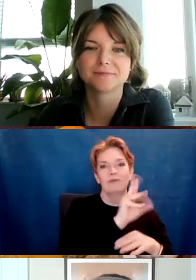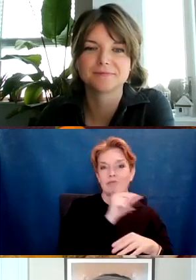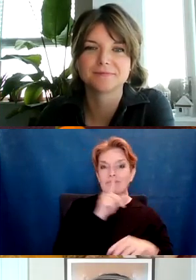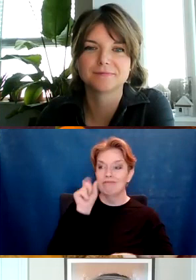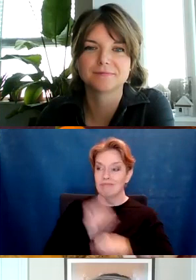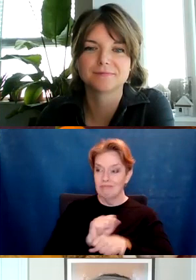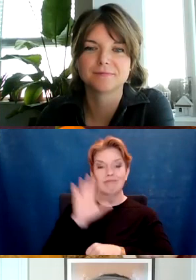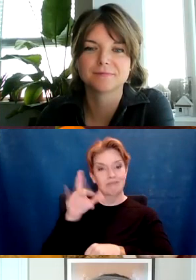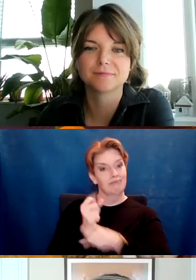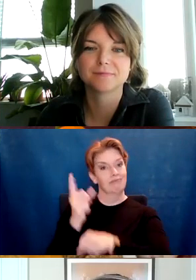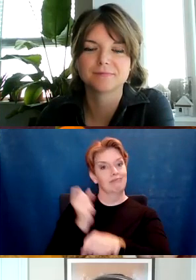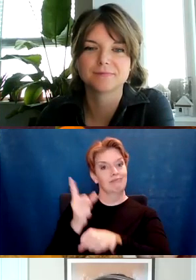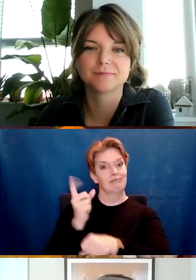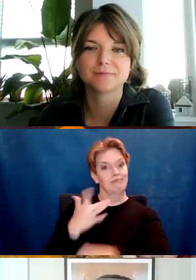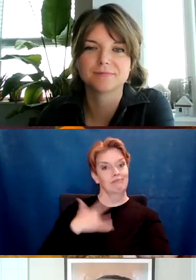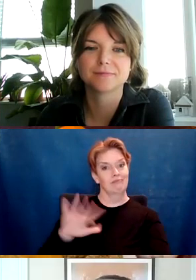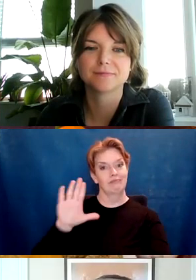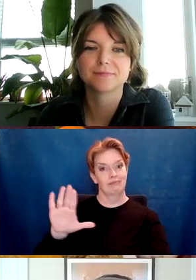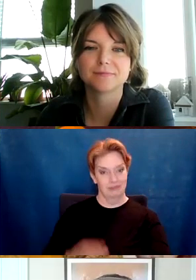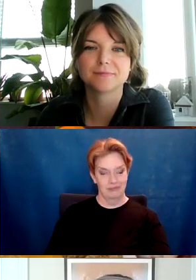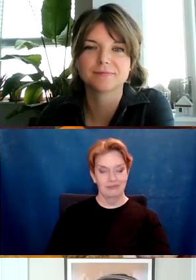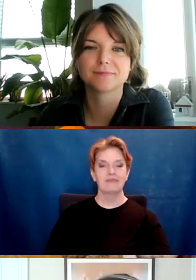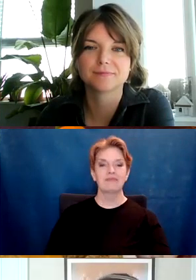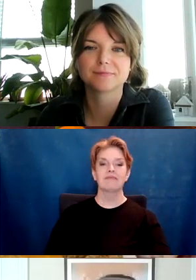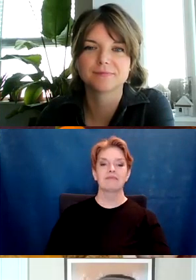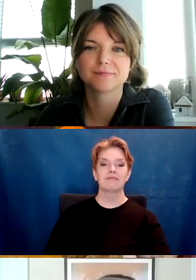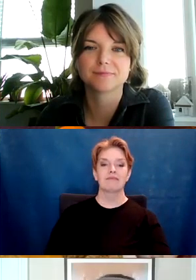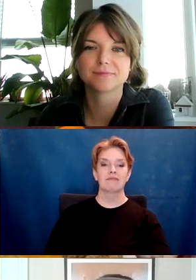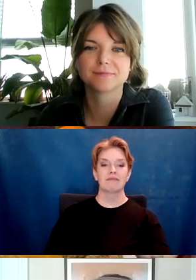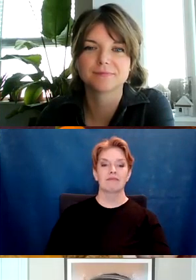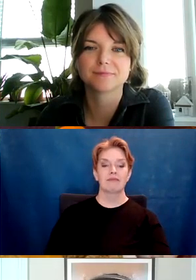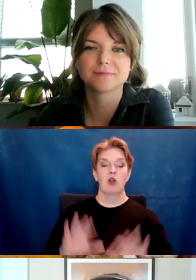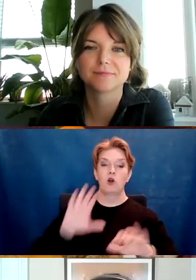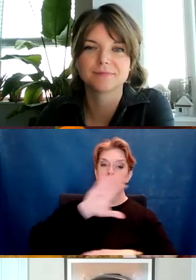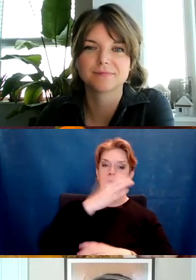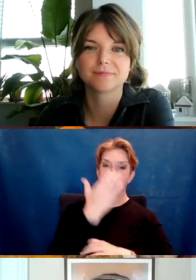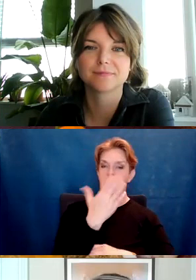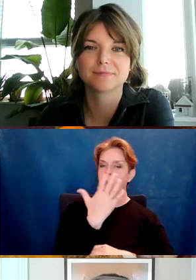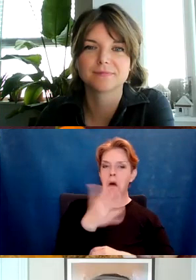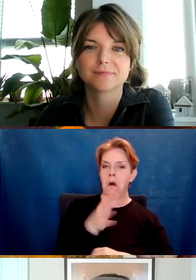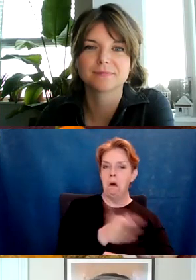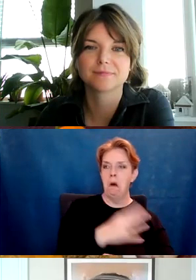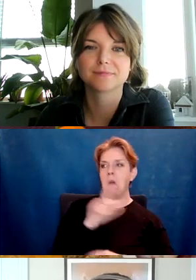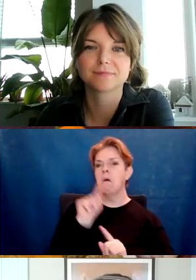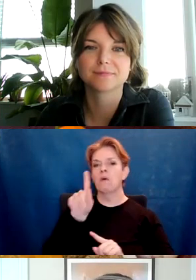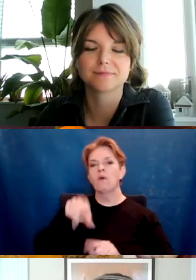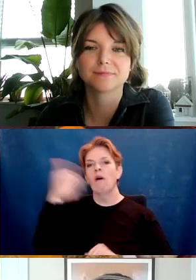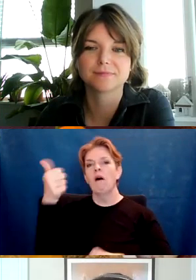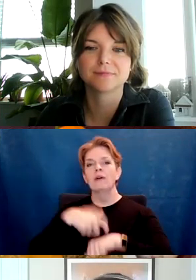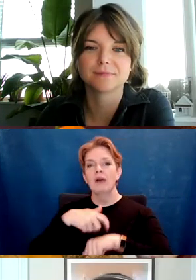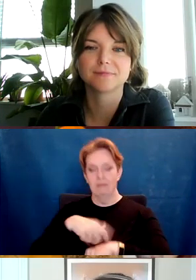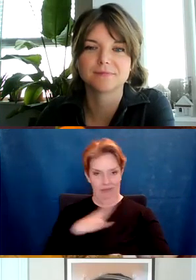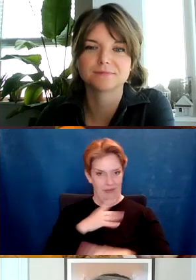annual event in this town. If you're looking to travel at another time of year, other festival opportunities await